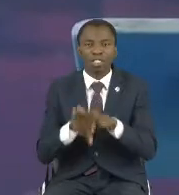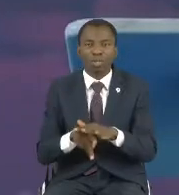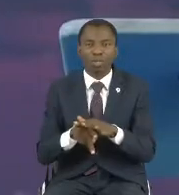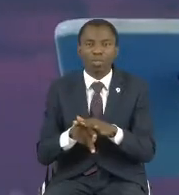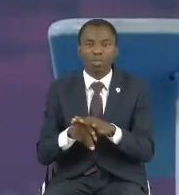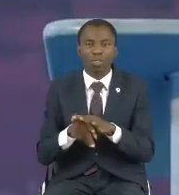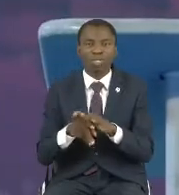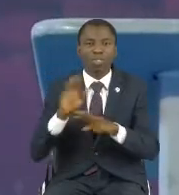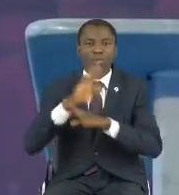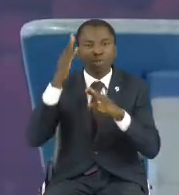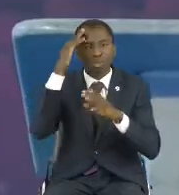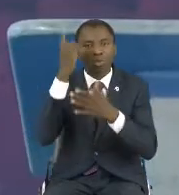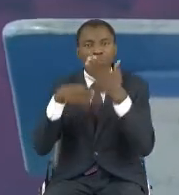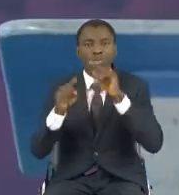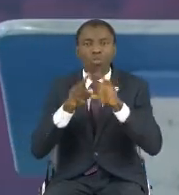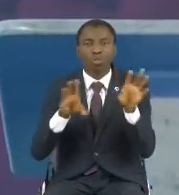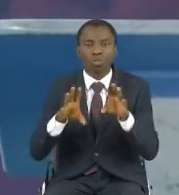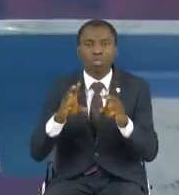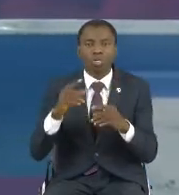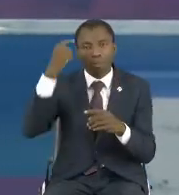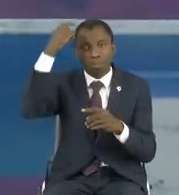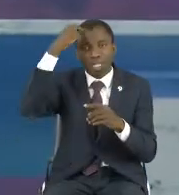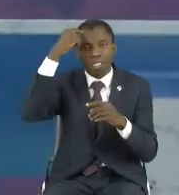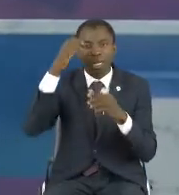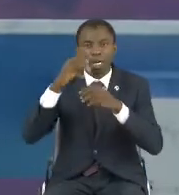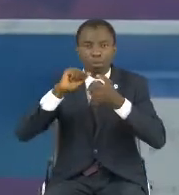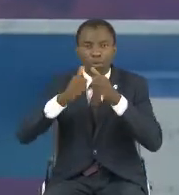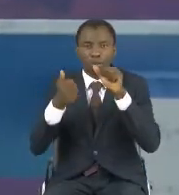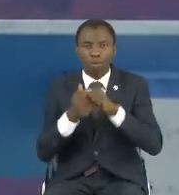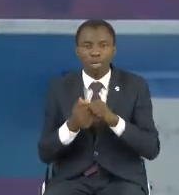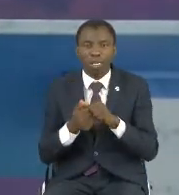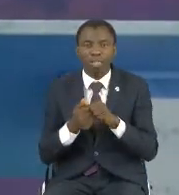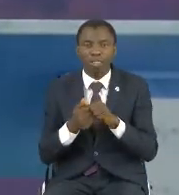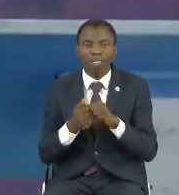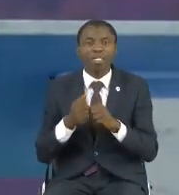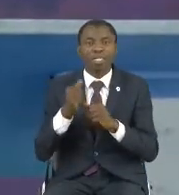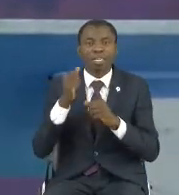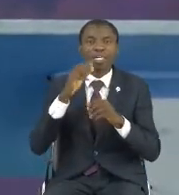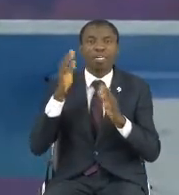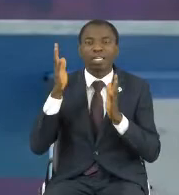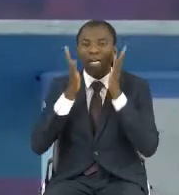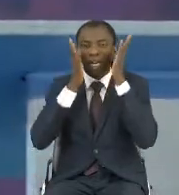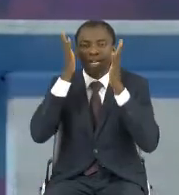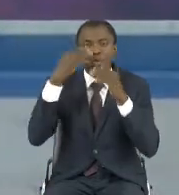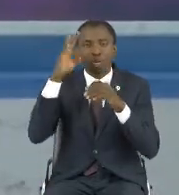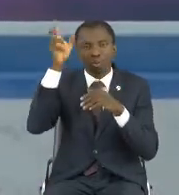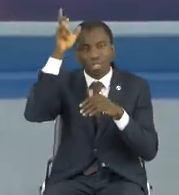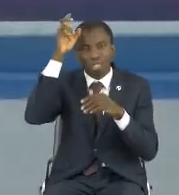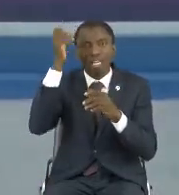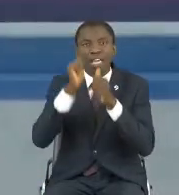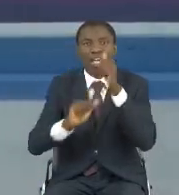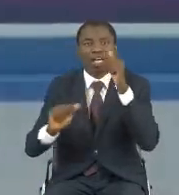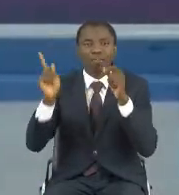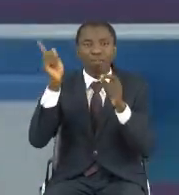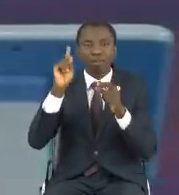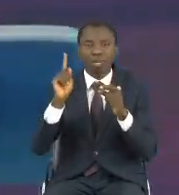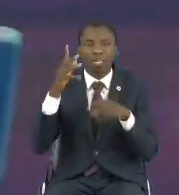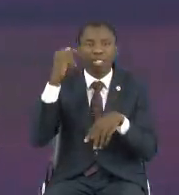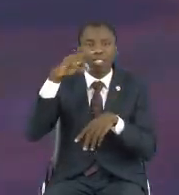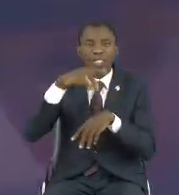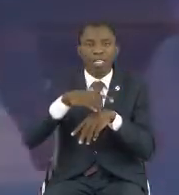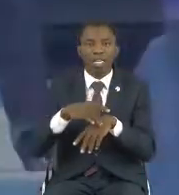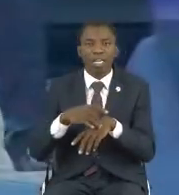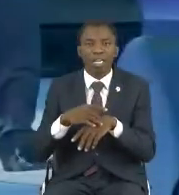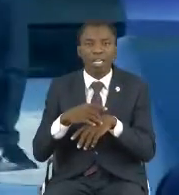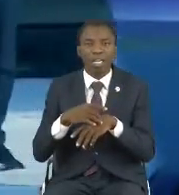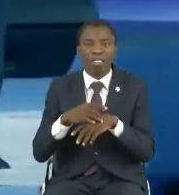do. Mental problem, harassment of the devil, everywhere the earth mourneth